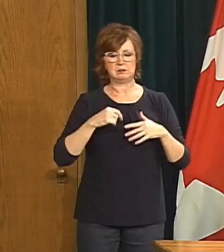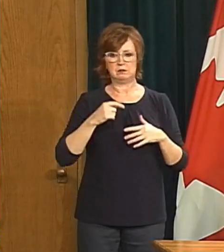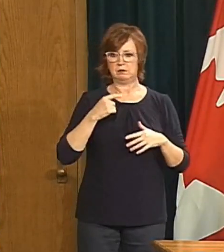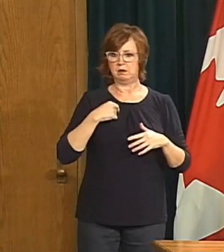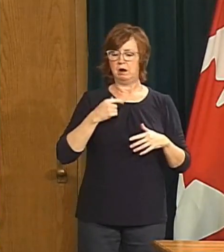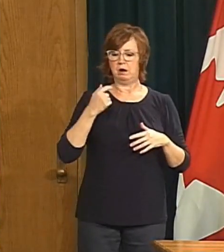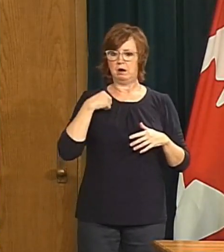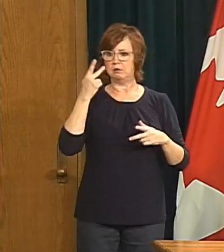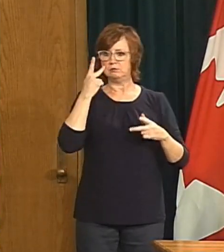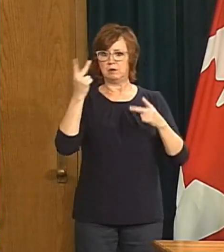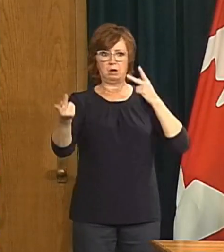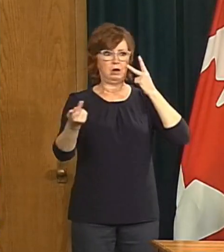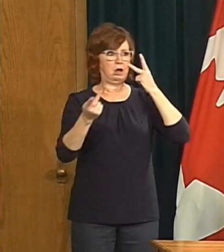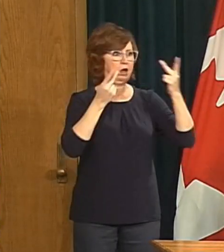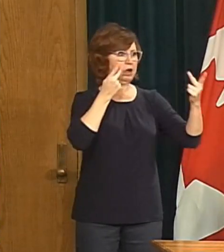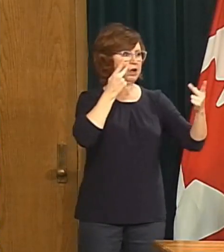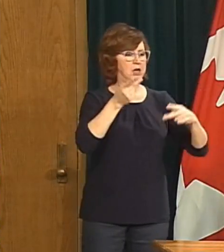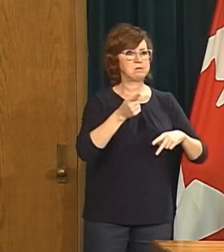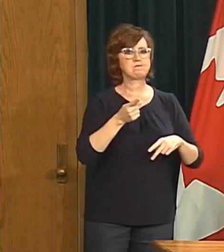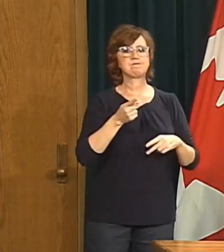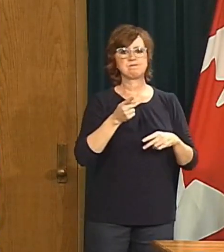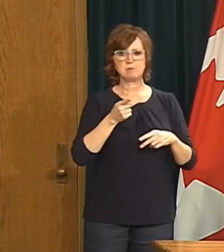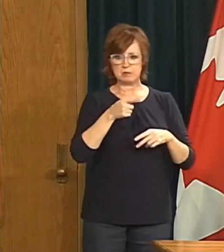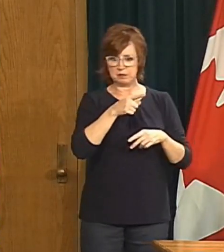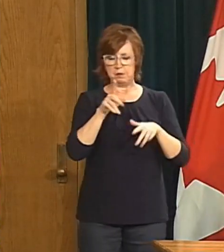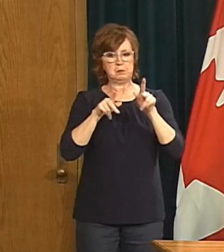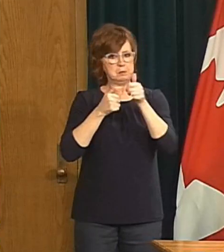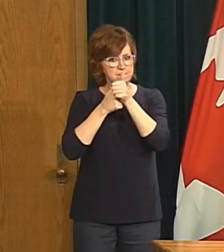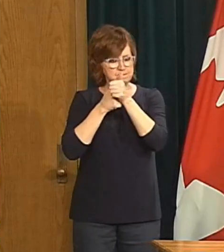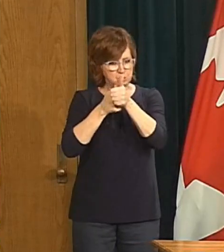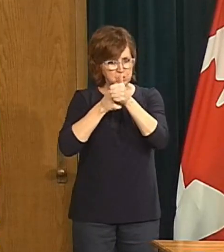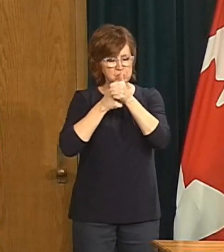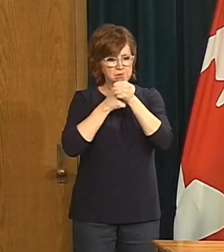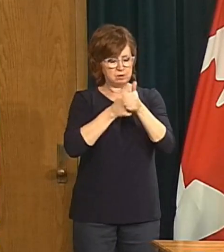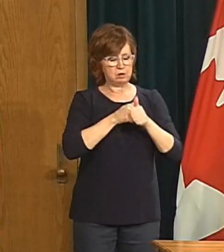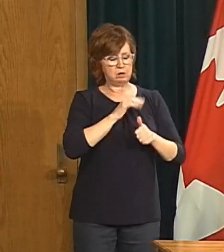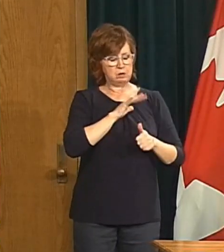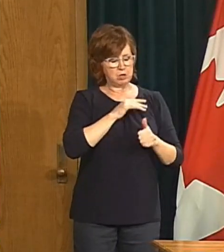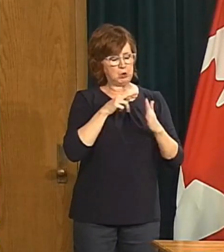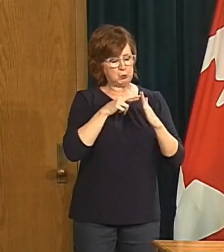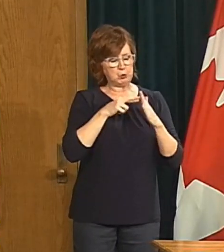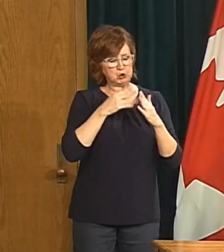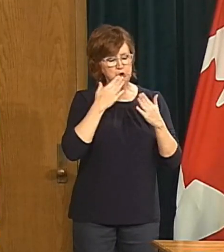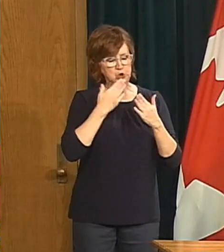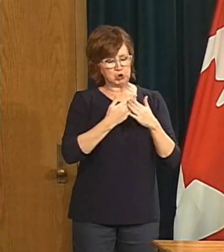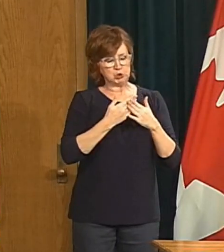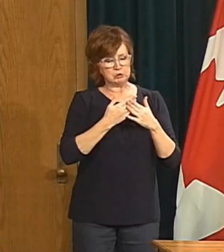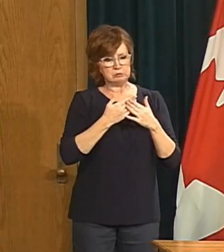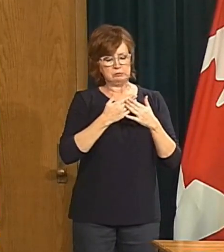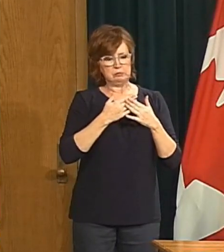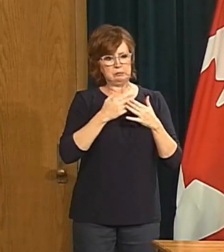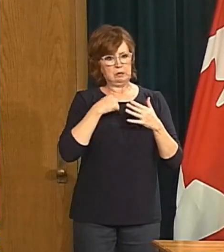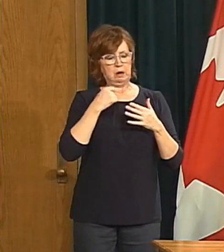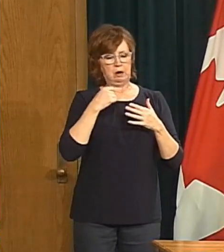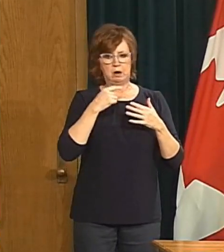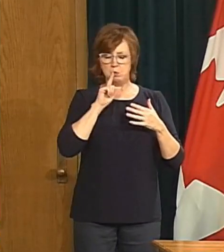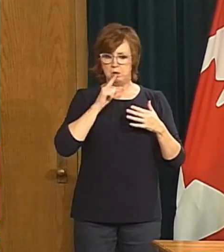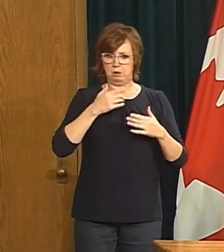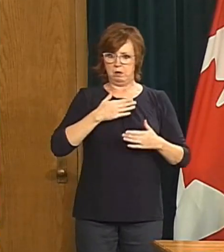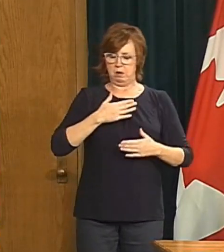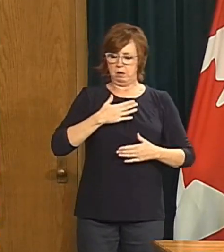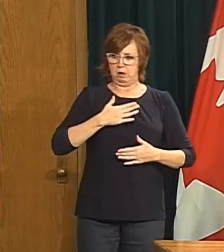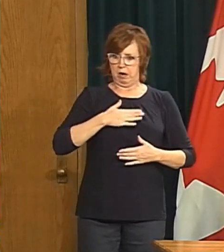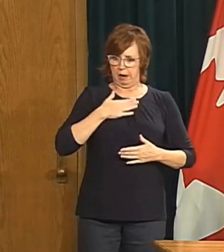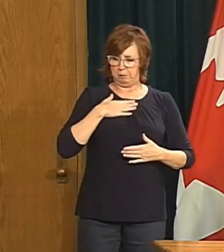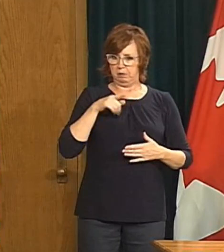and surprised with the adherence to the physical distancing measures that have been put in place.